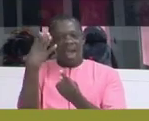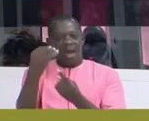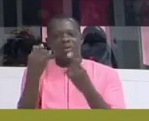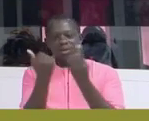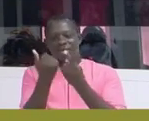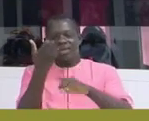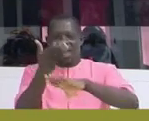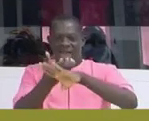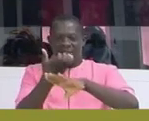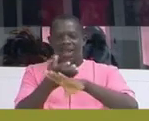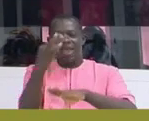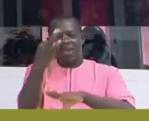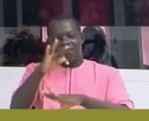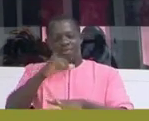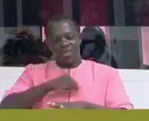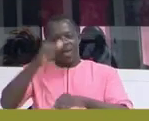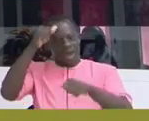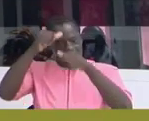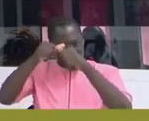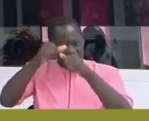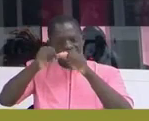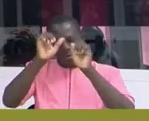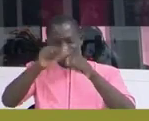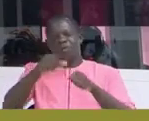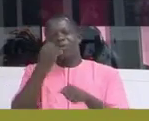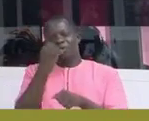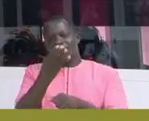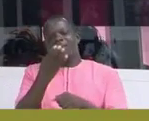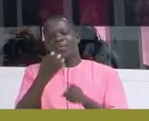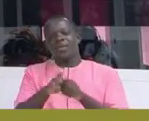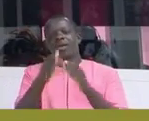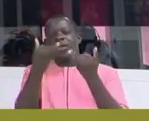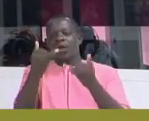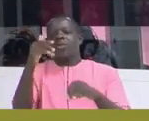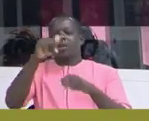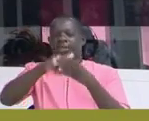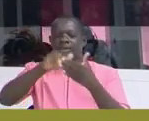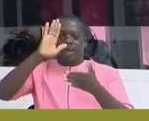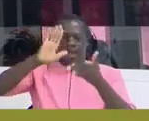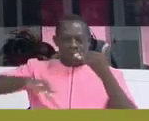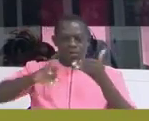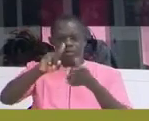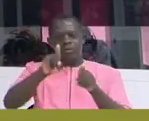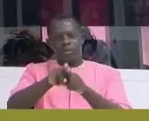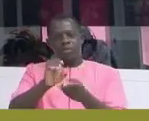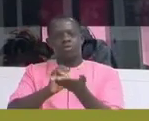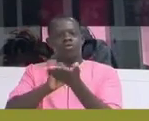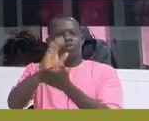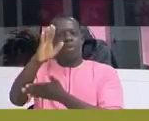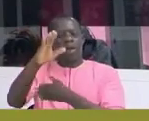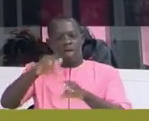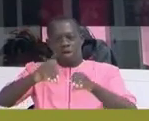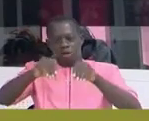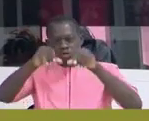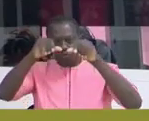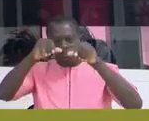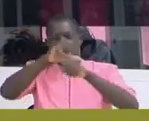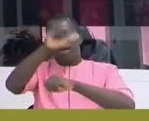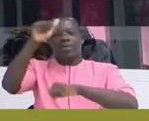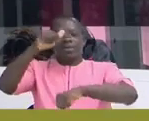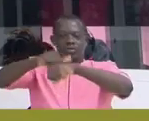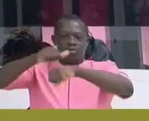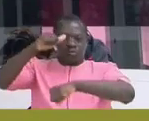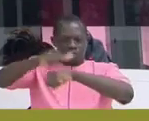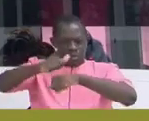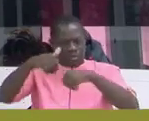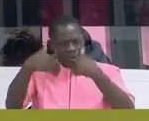Whatever happens, no matter how how hard it is, if I can recall, I will say it. In the end, did you supply the gravel